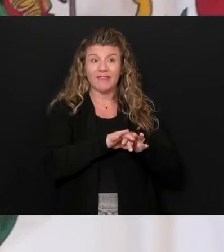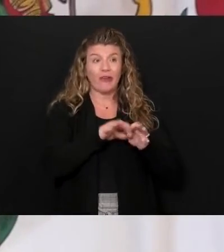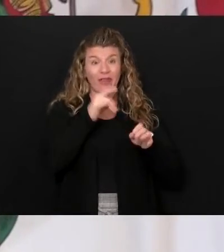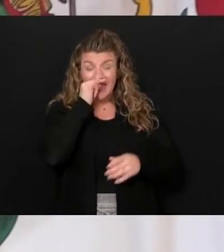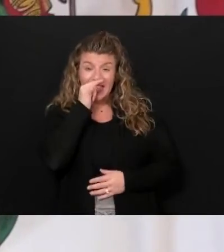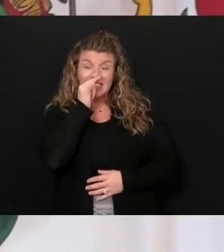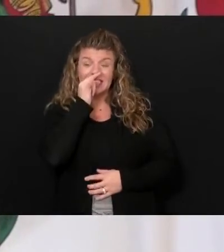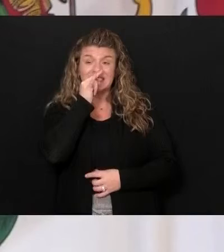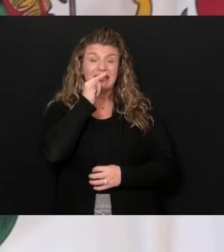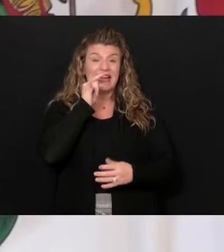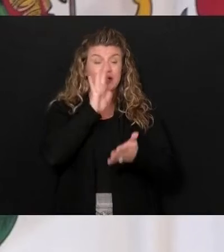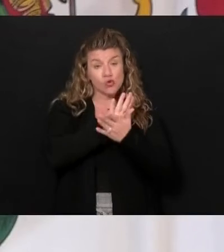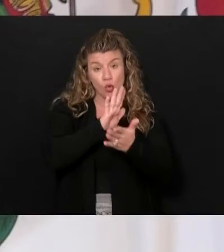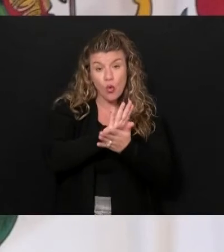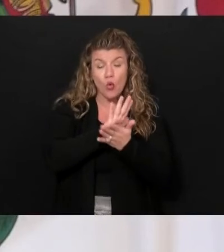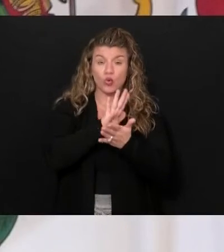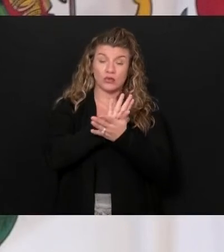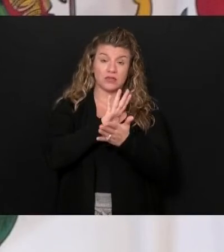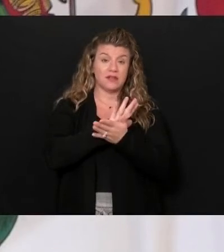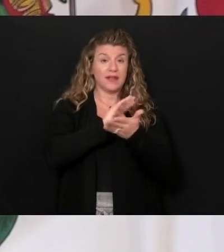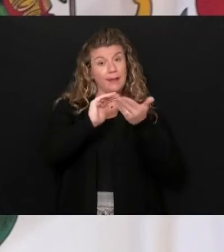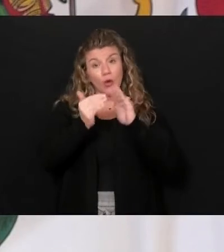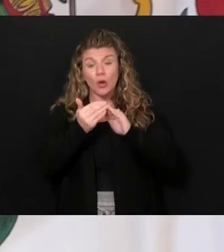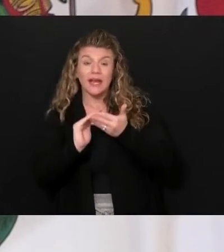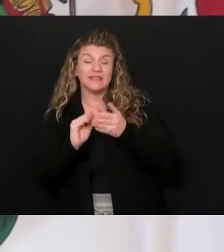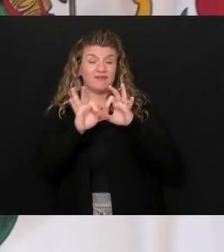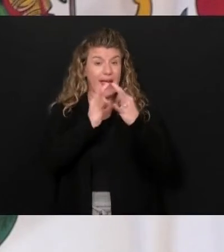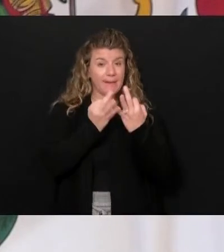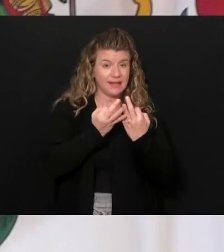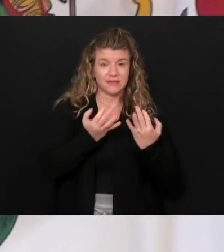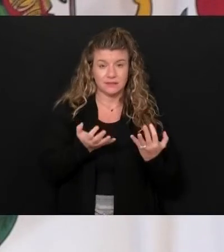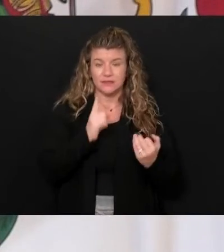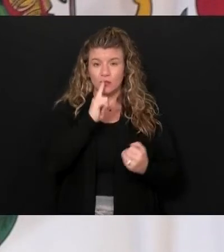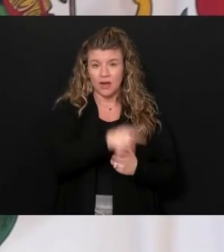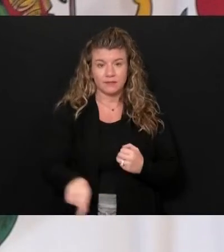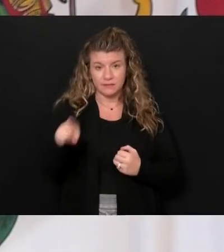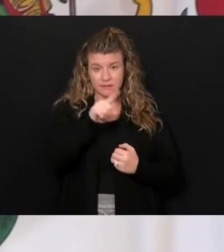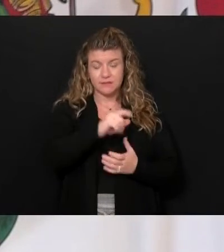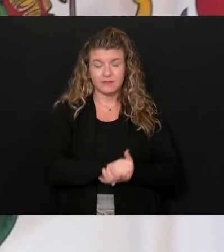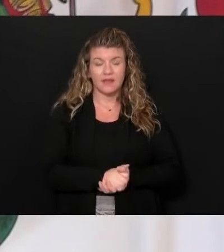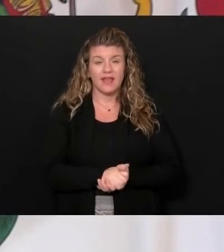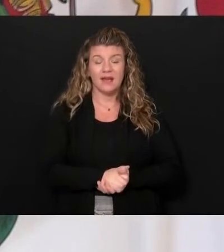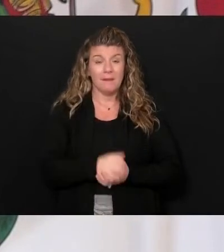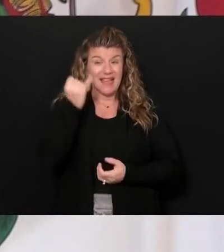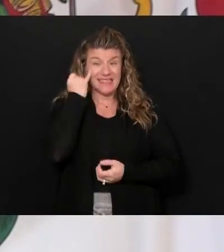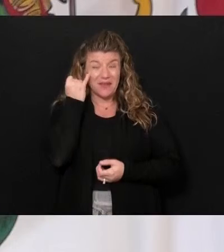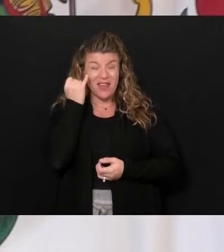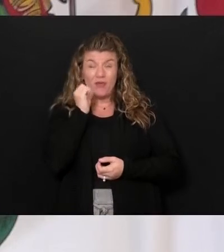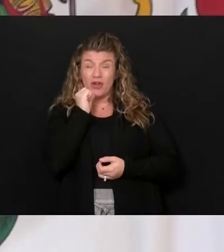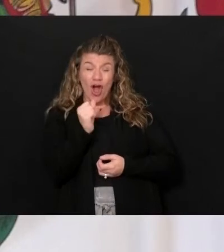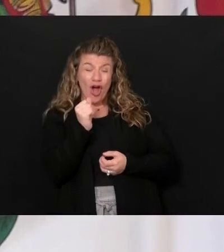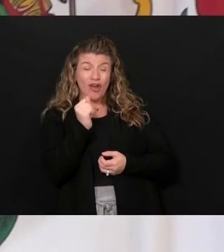our kids and our families and everything. And so, but if we don't have